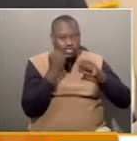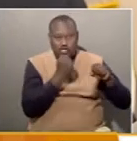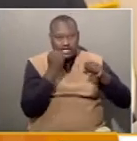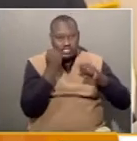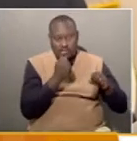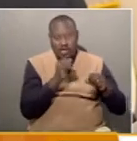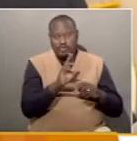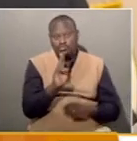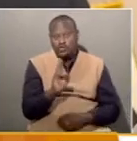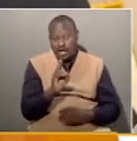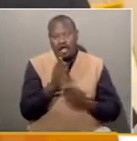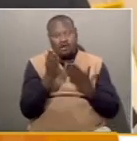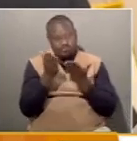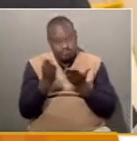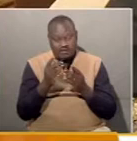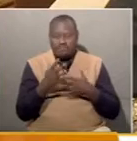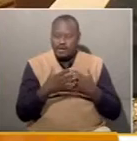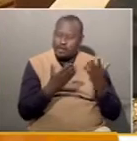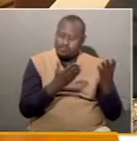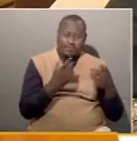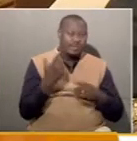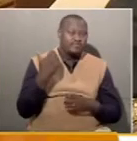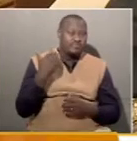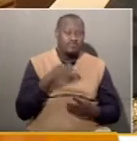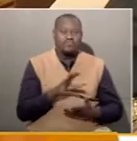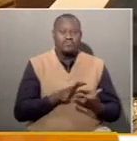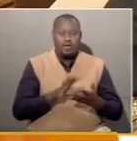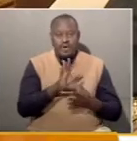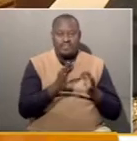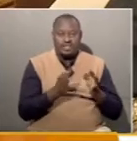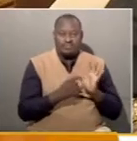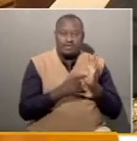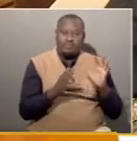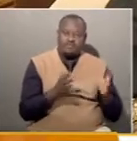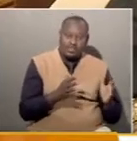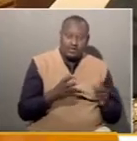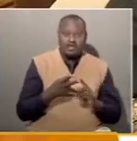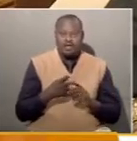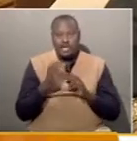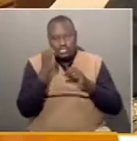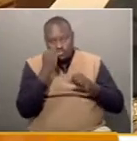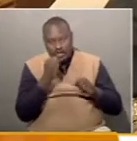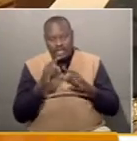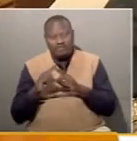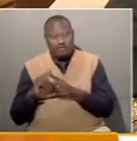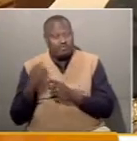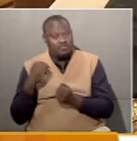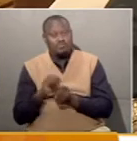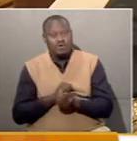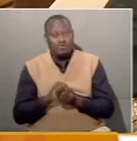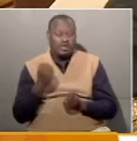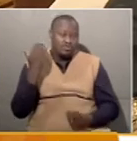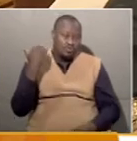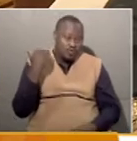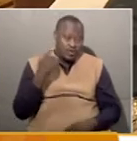spite of all the disappointments experienced when their properties like factories, sugar plantations, among others, were